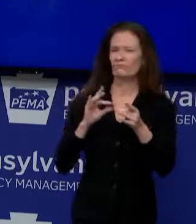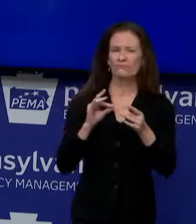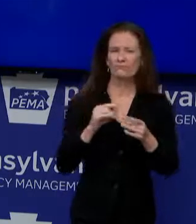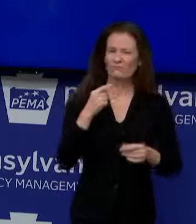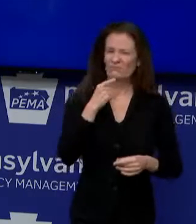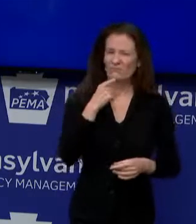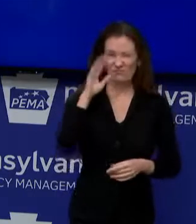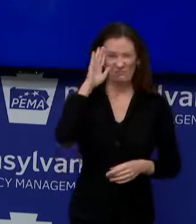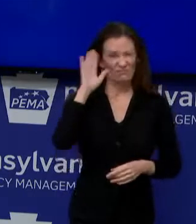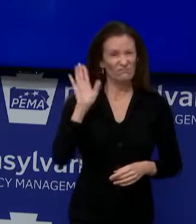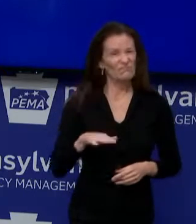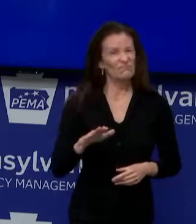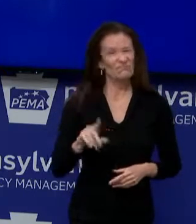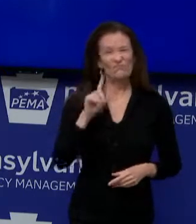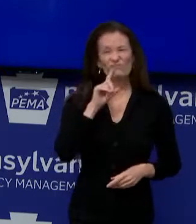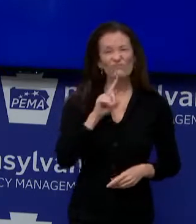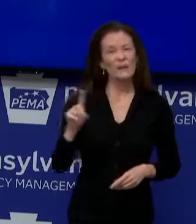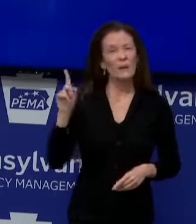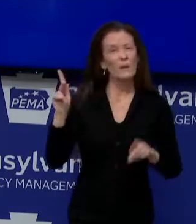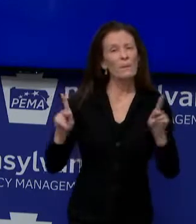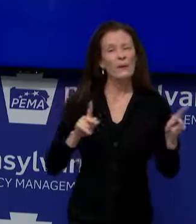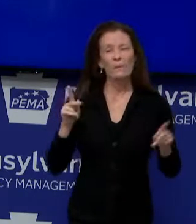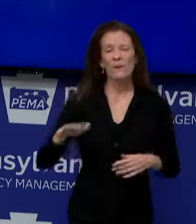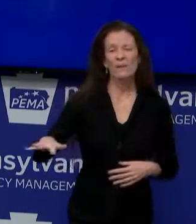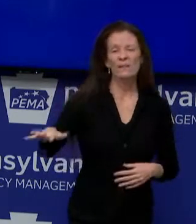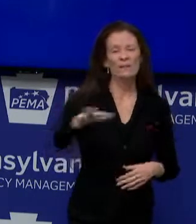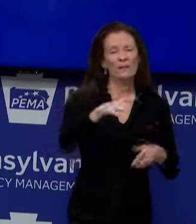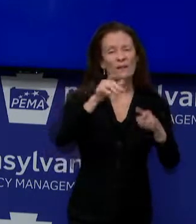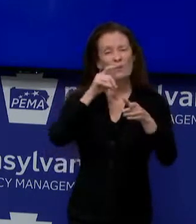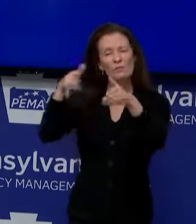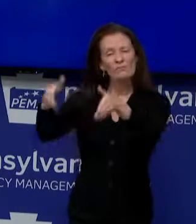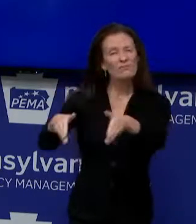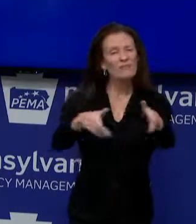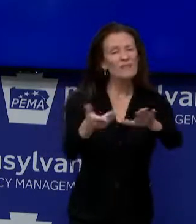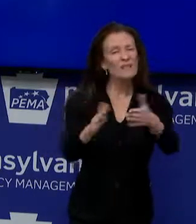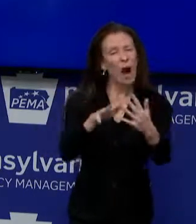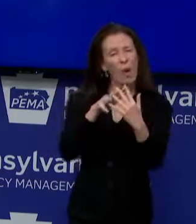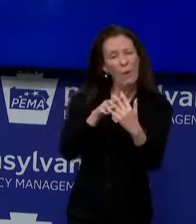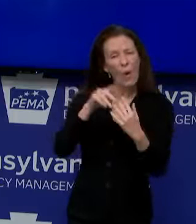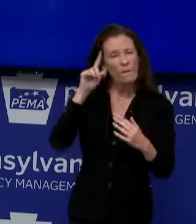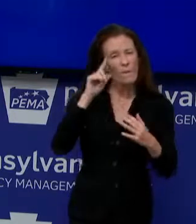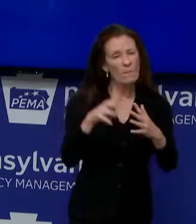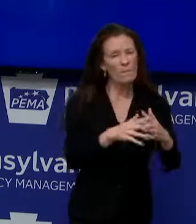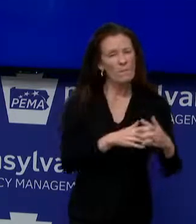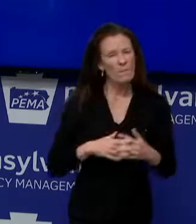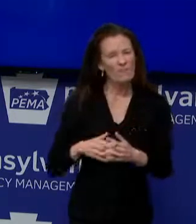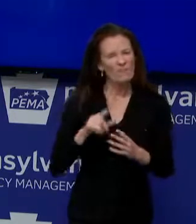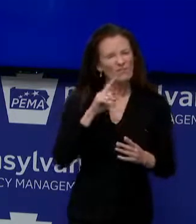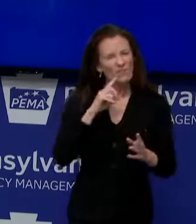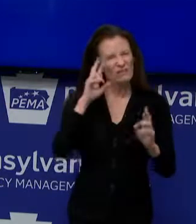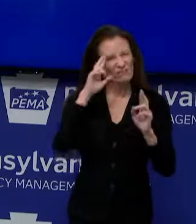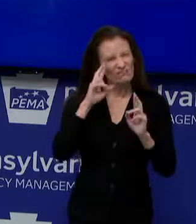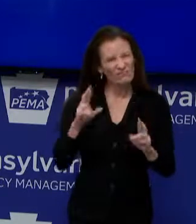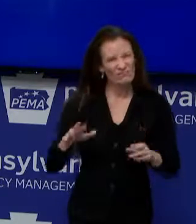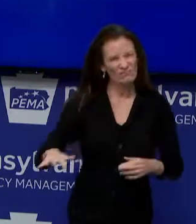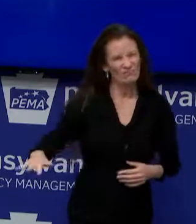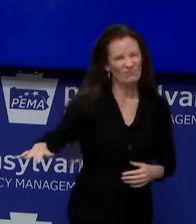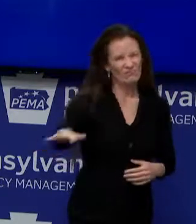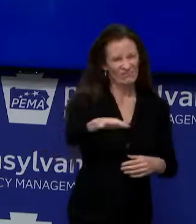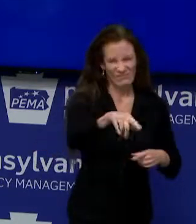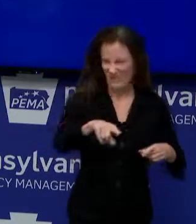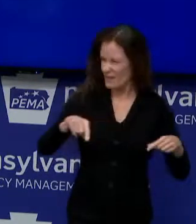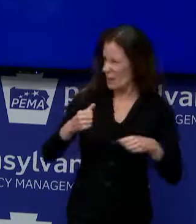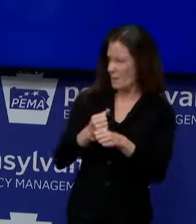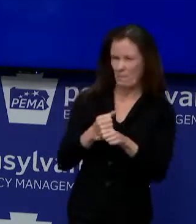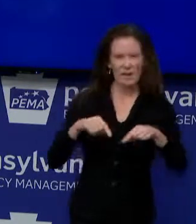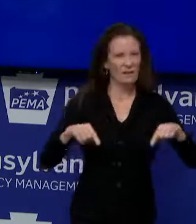the brave men, living and dead, who struggled there, they were the ones who consecrated it. He said it was for us, the living, rather, to be dedicated